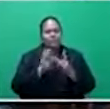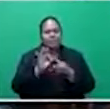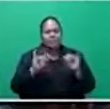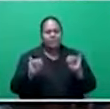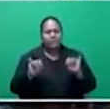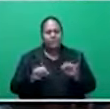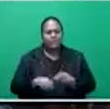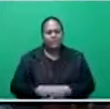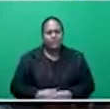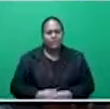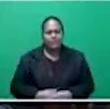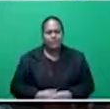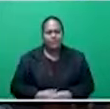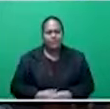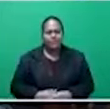Yes.